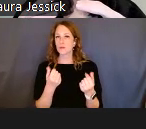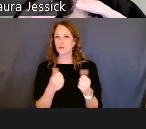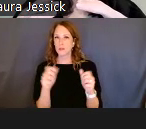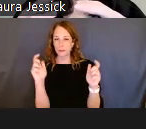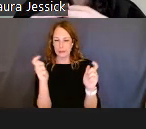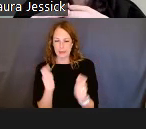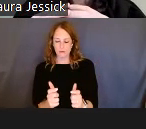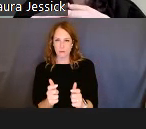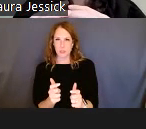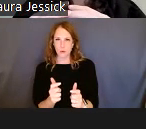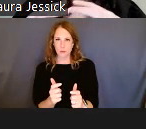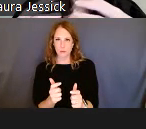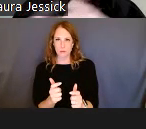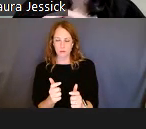down